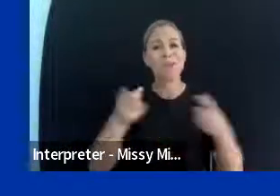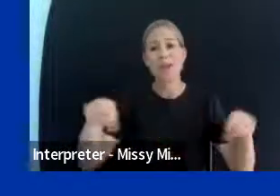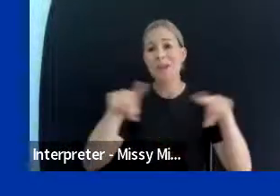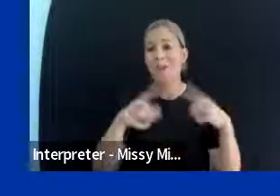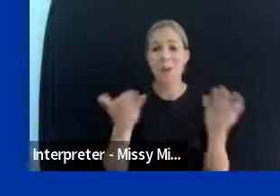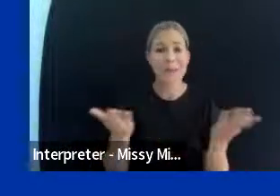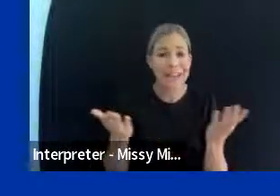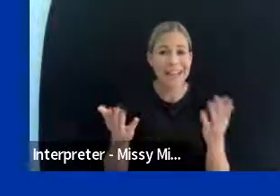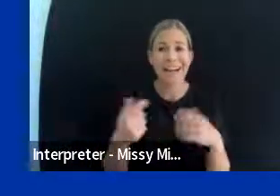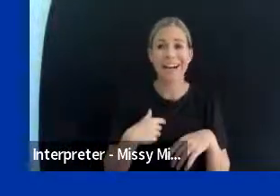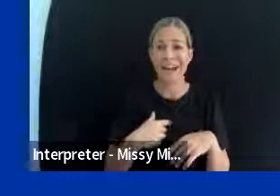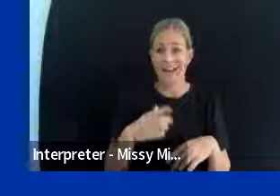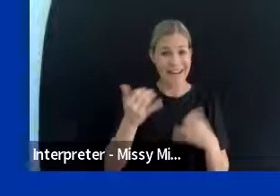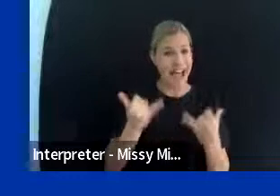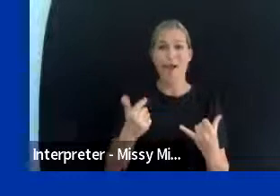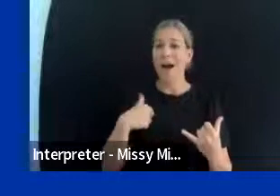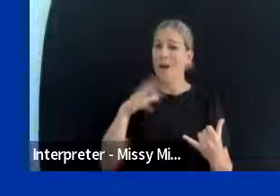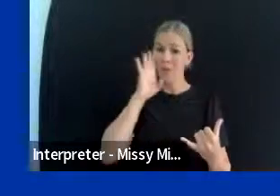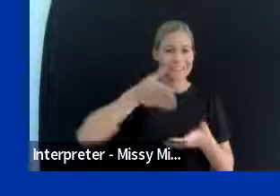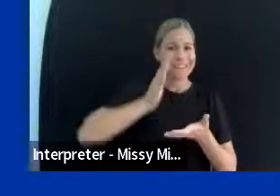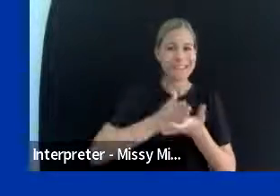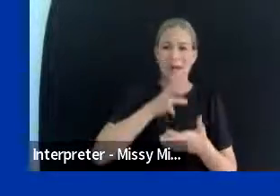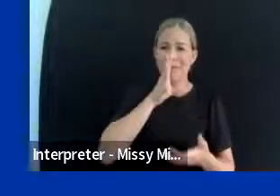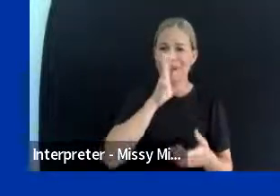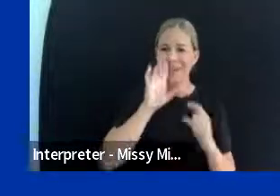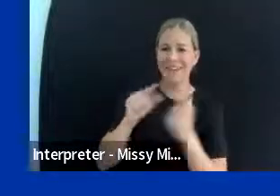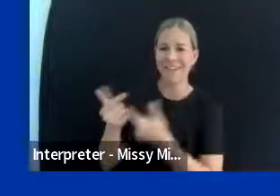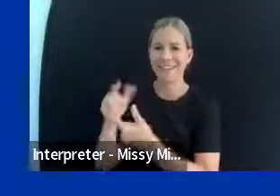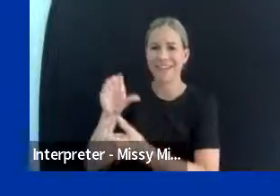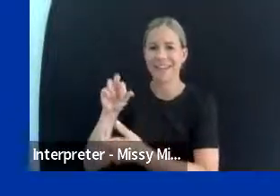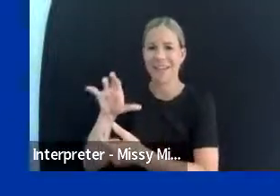came to hear. So thank you, Carolyn, for sharing all this good information today.